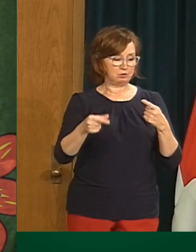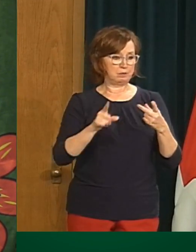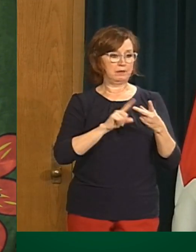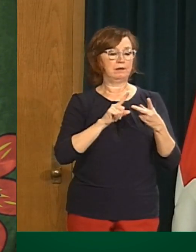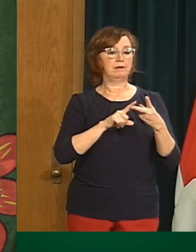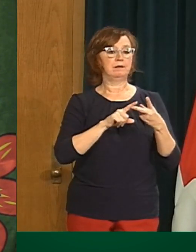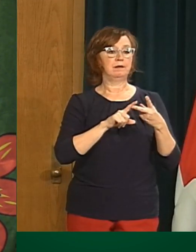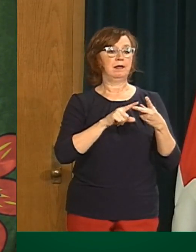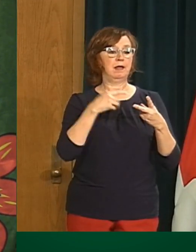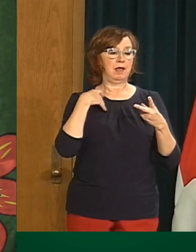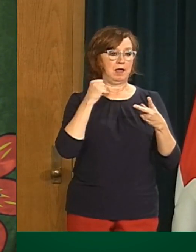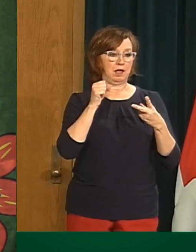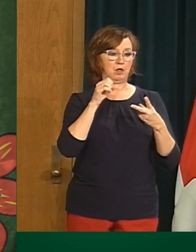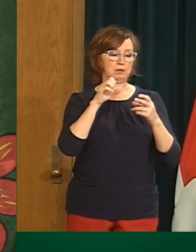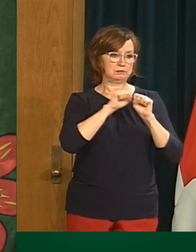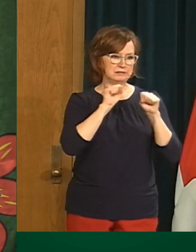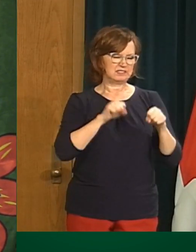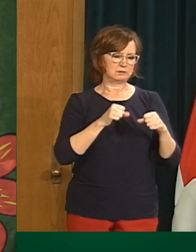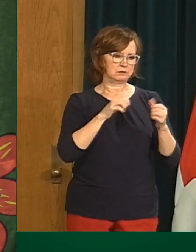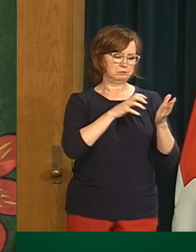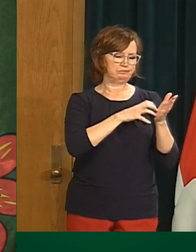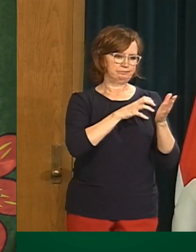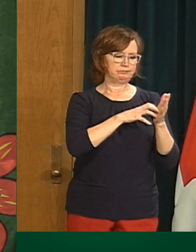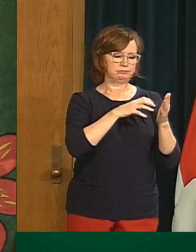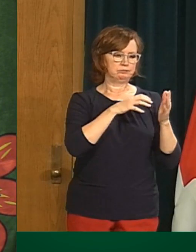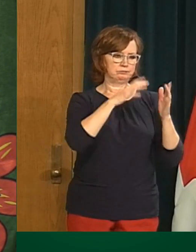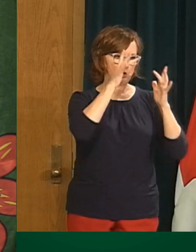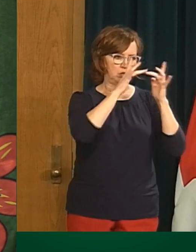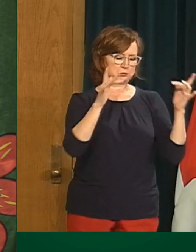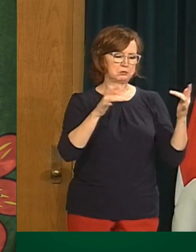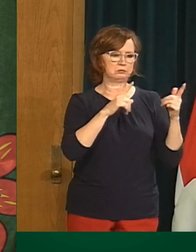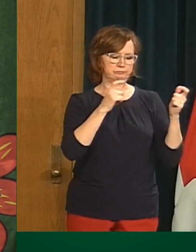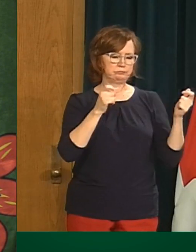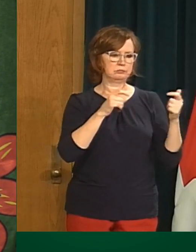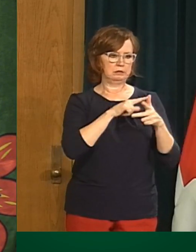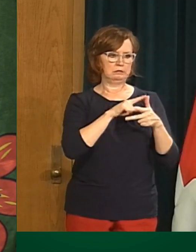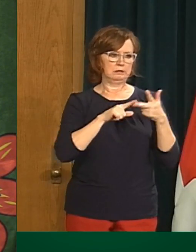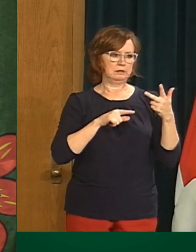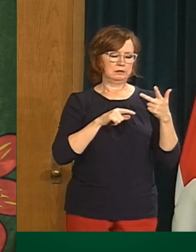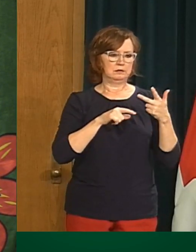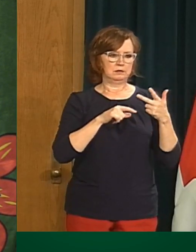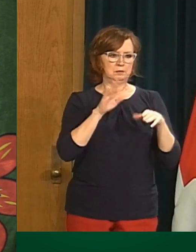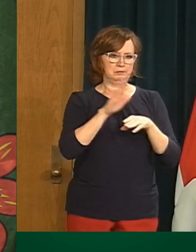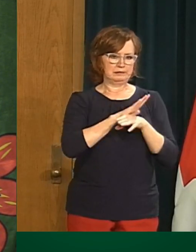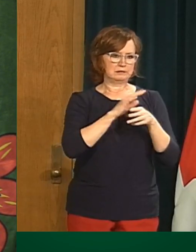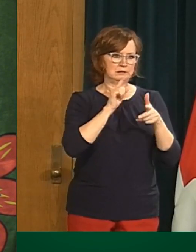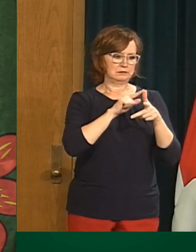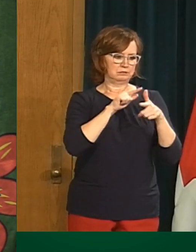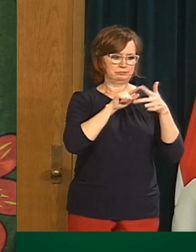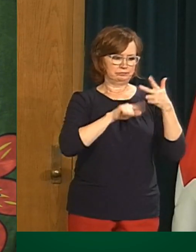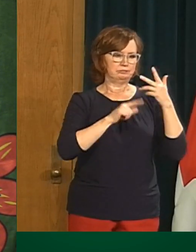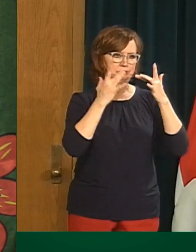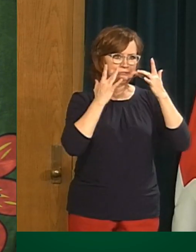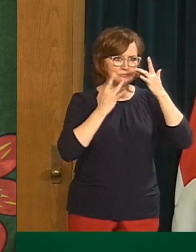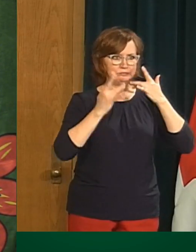is a worldwide shortage of PPE, and a very aggressive.